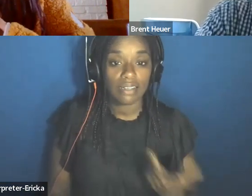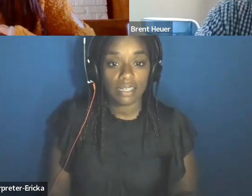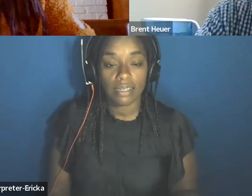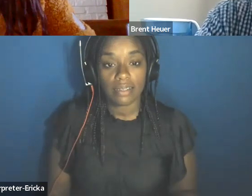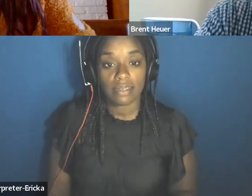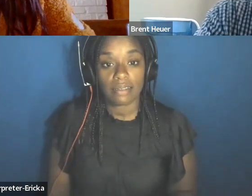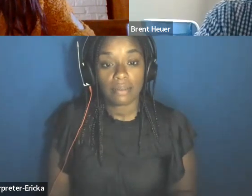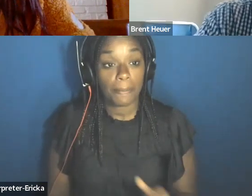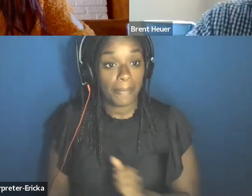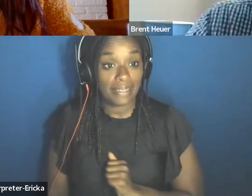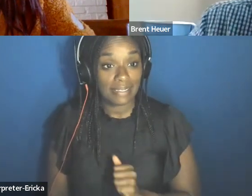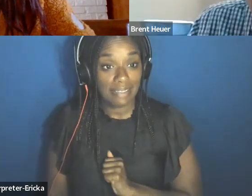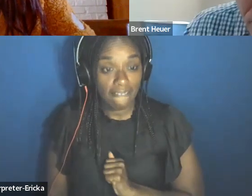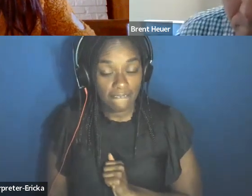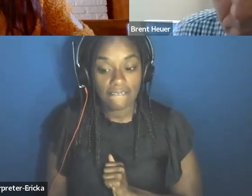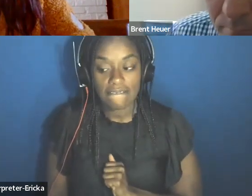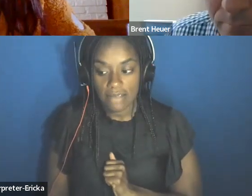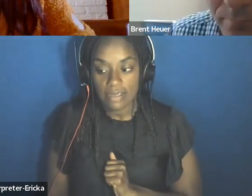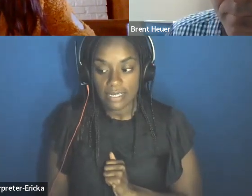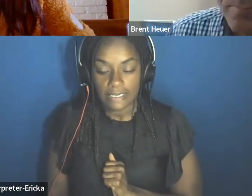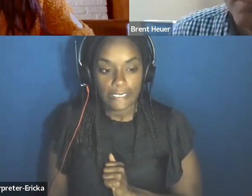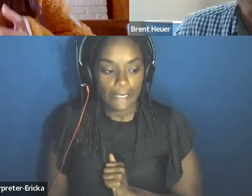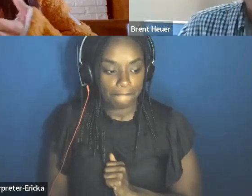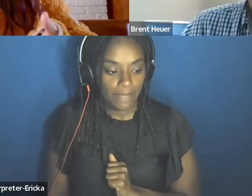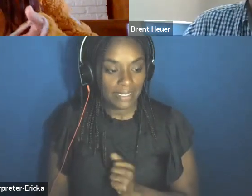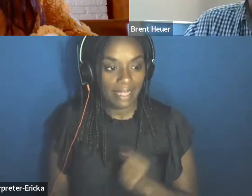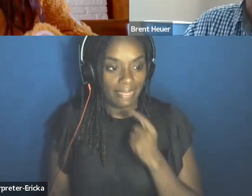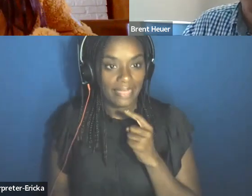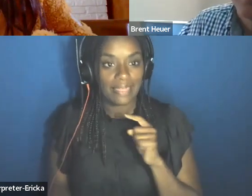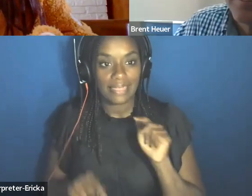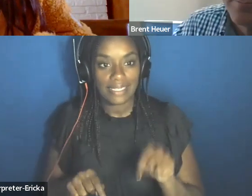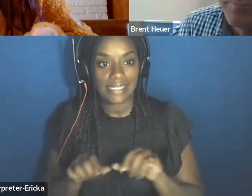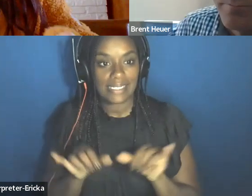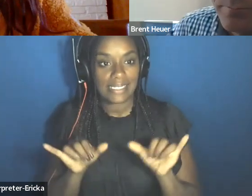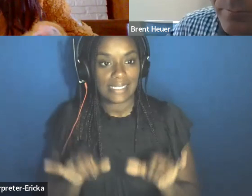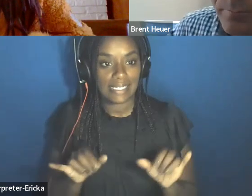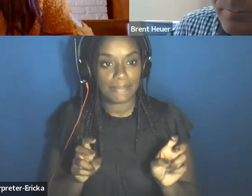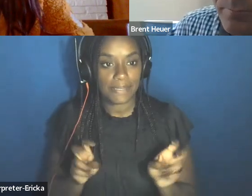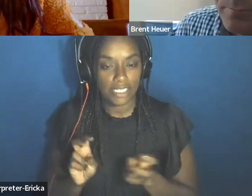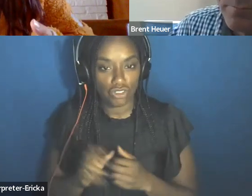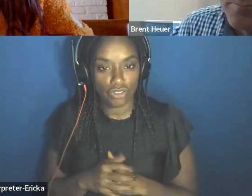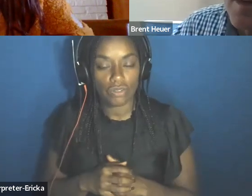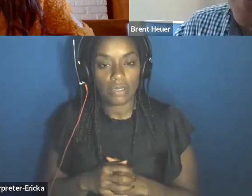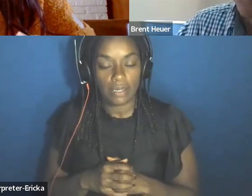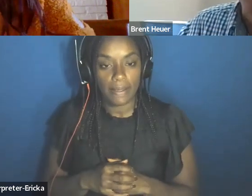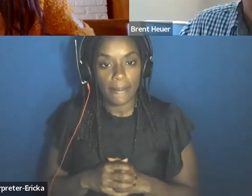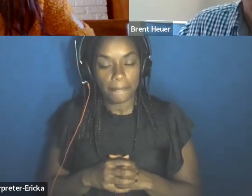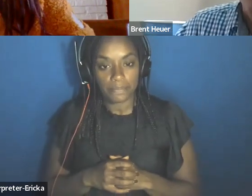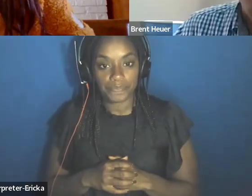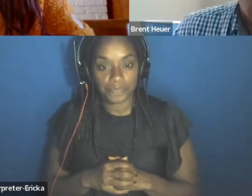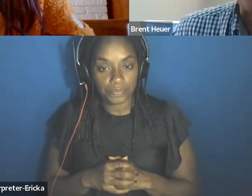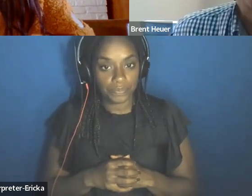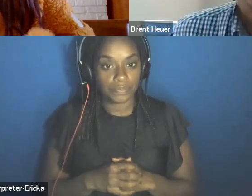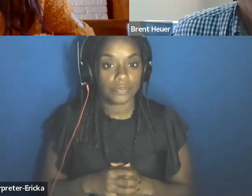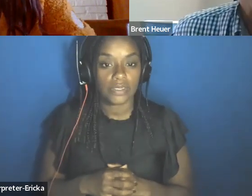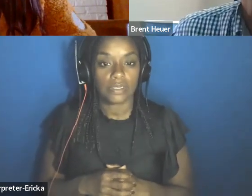for me, I always go back to, this is a systems issue, right? So we're trying to address these issues with folks when we can, when we get them. And then when we